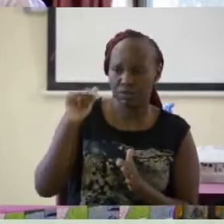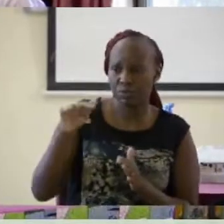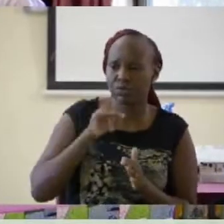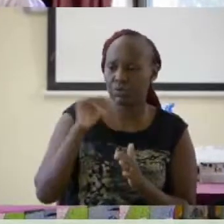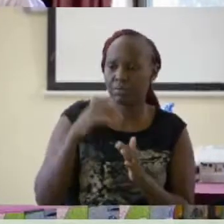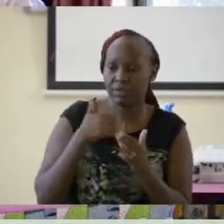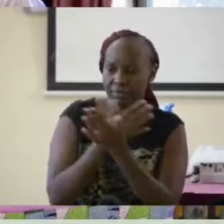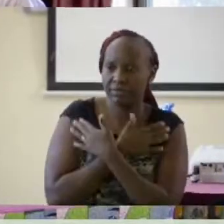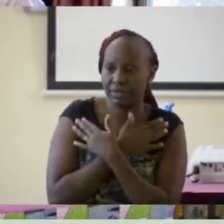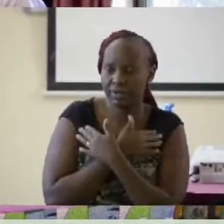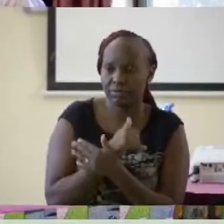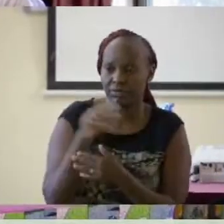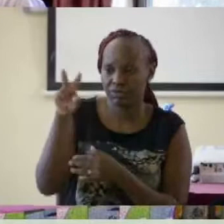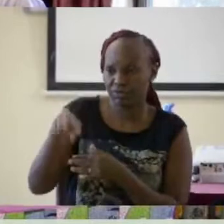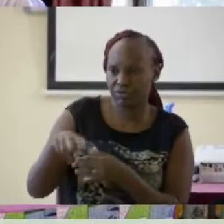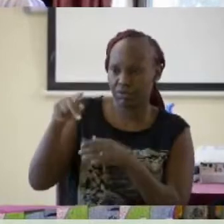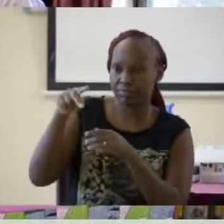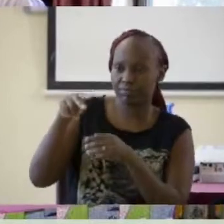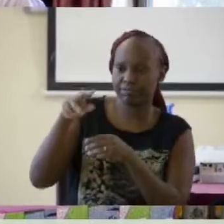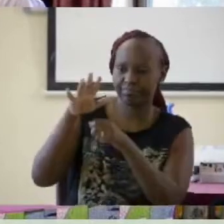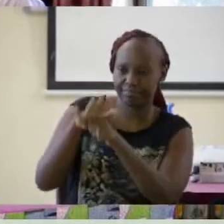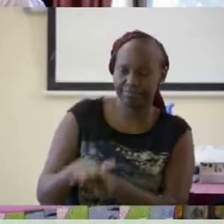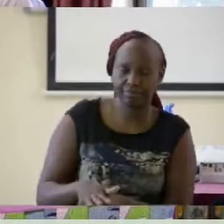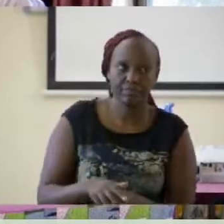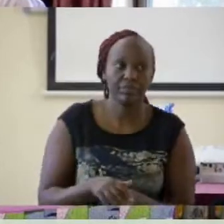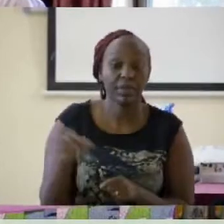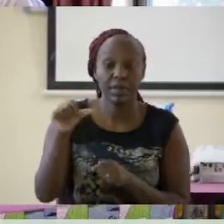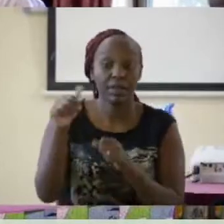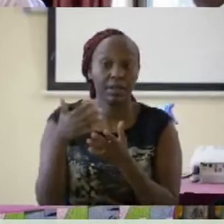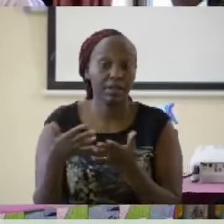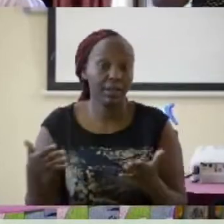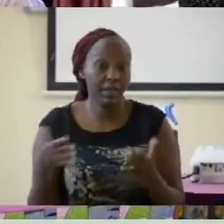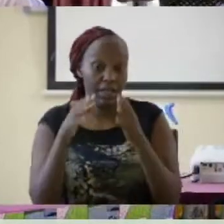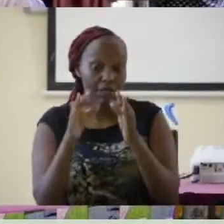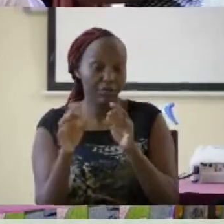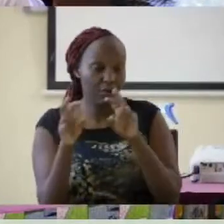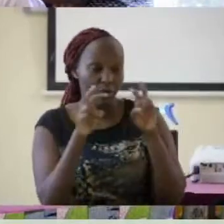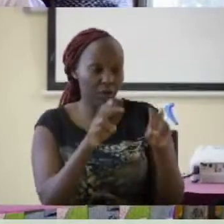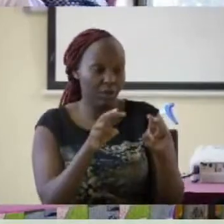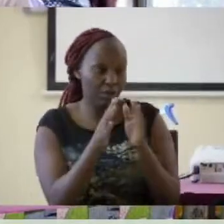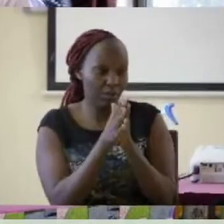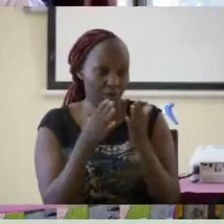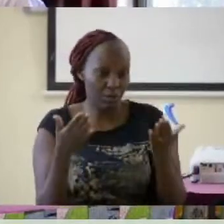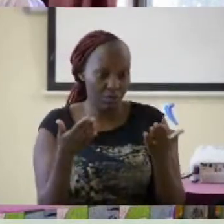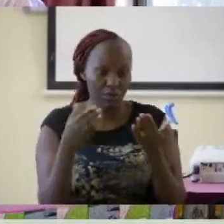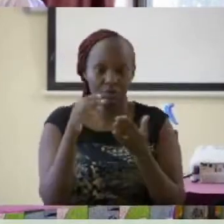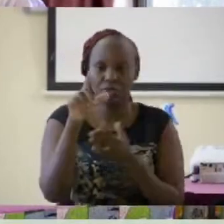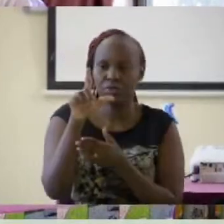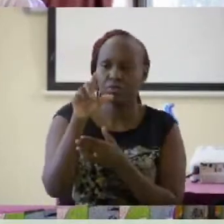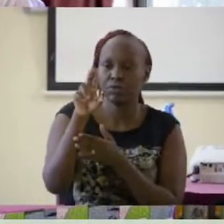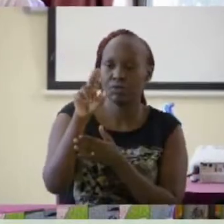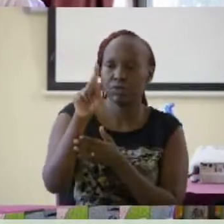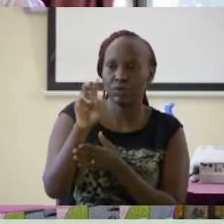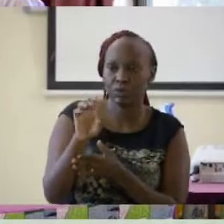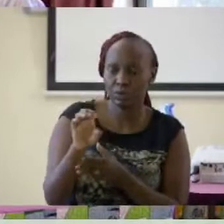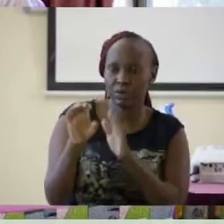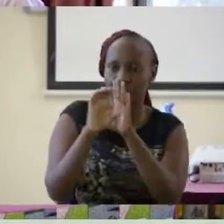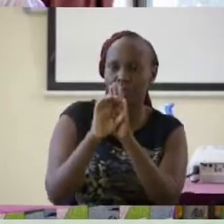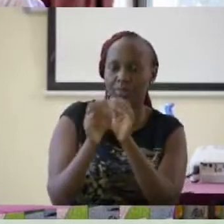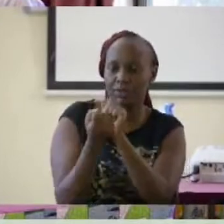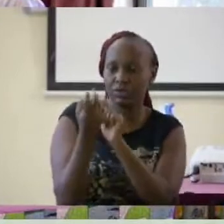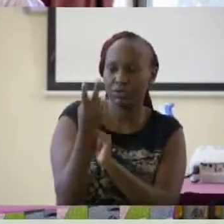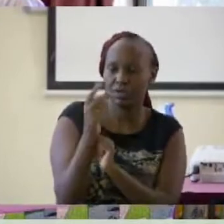don't view them so well. And another thing is, if you look at the book of Luke chapter 12, verse 58, these